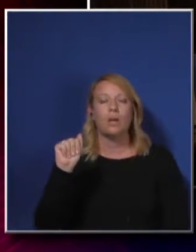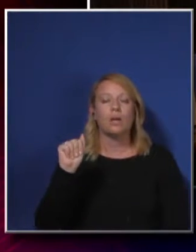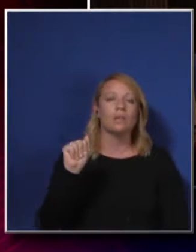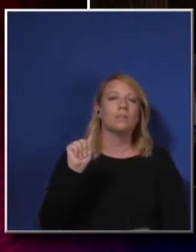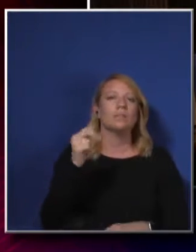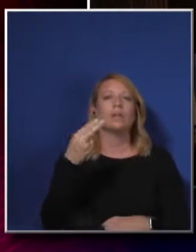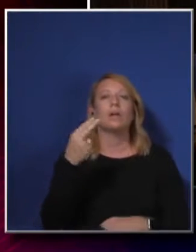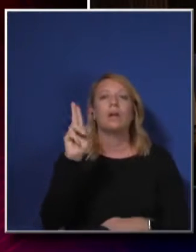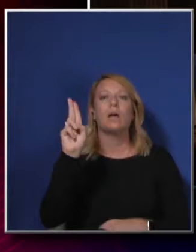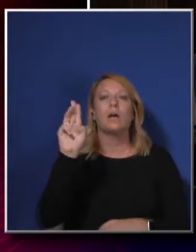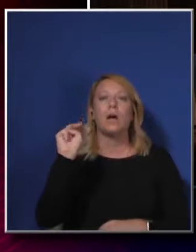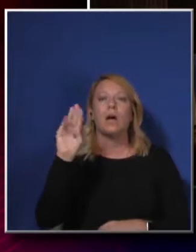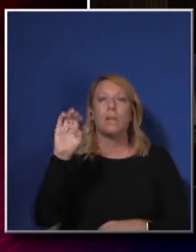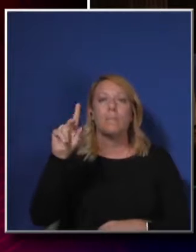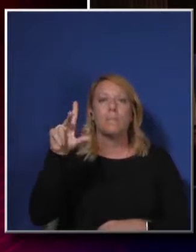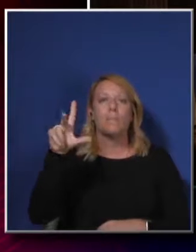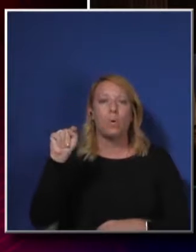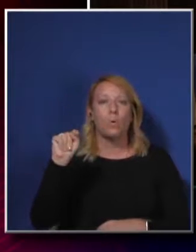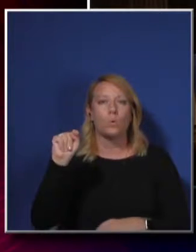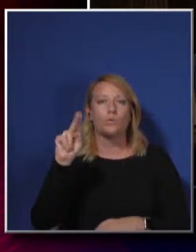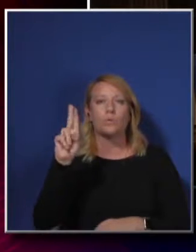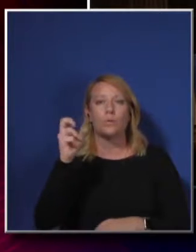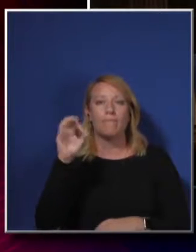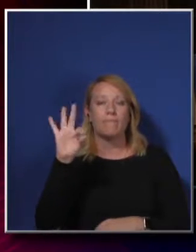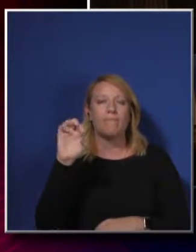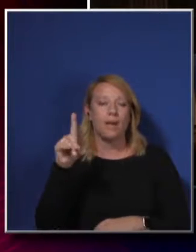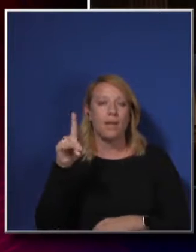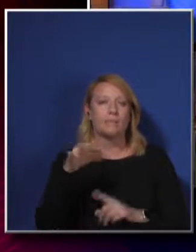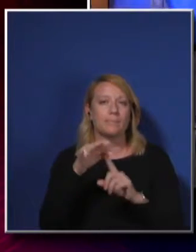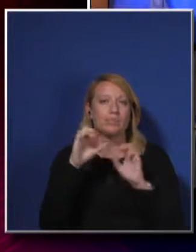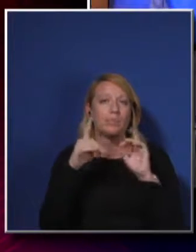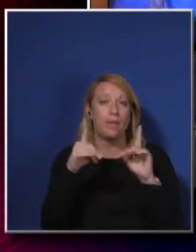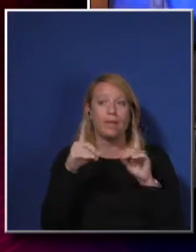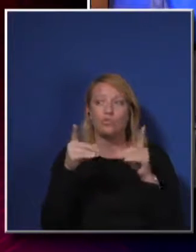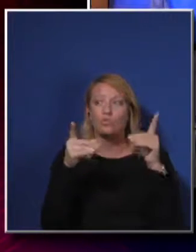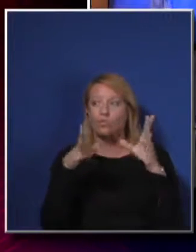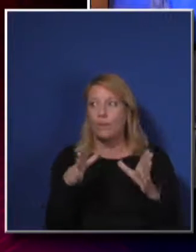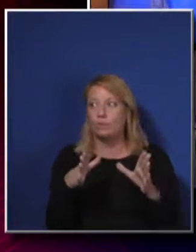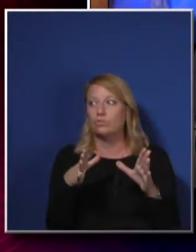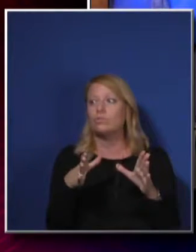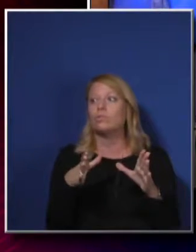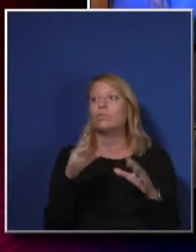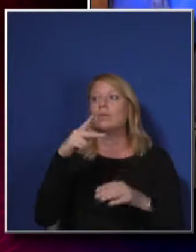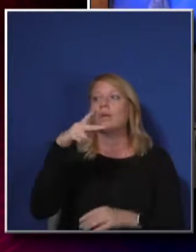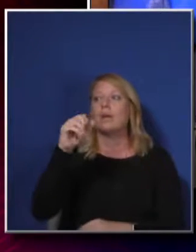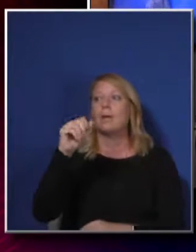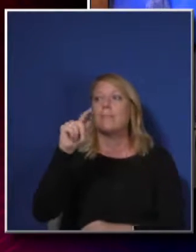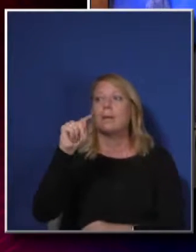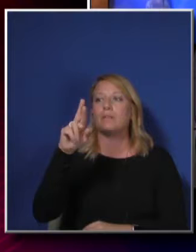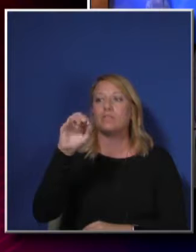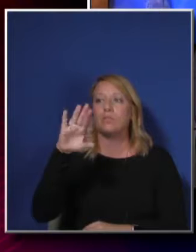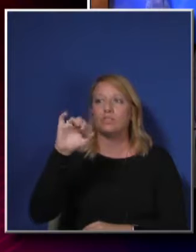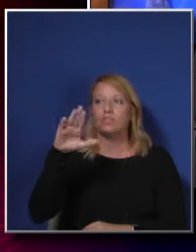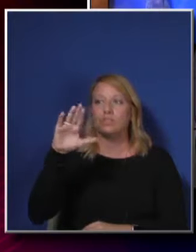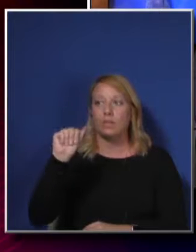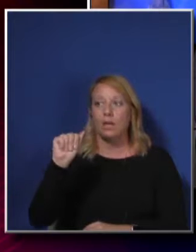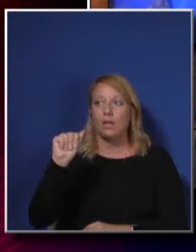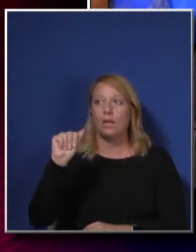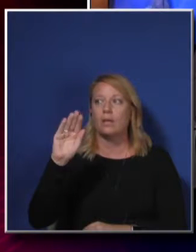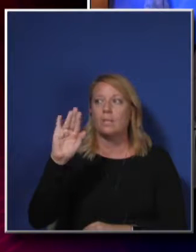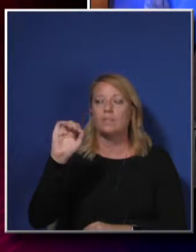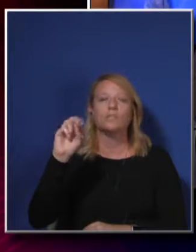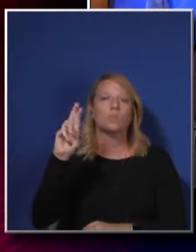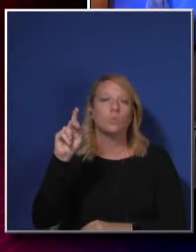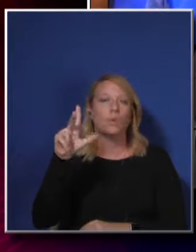Director Patricia Bitsilli asked me to share this with the board. Kristen, I wanted to share information with you